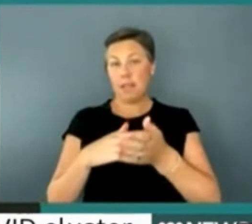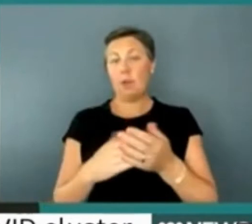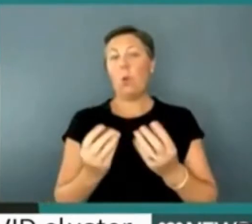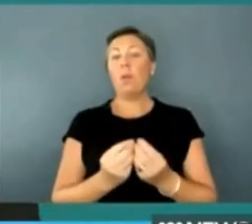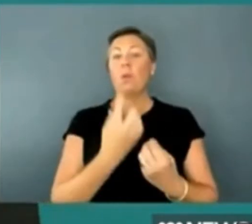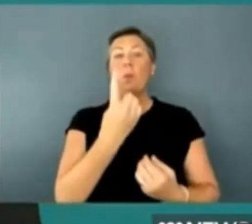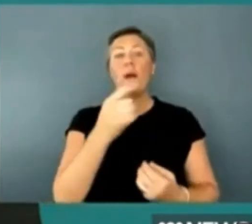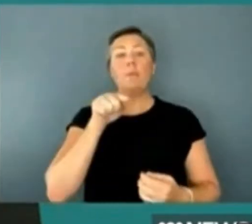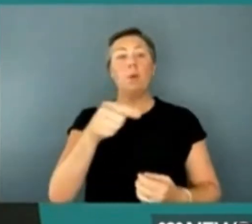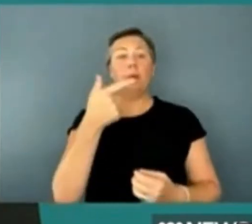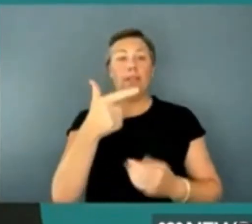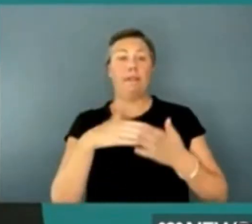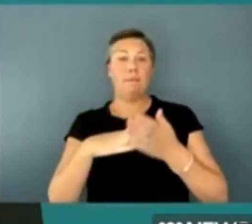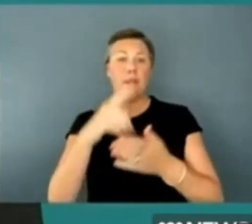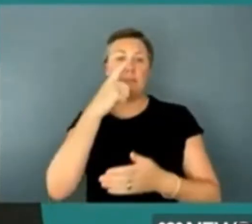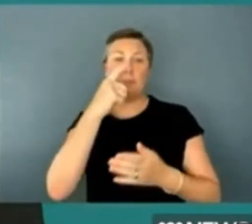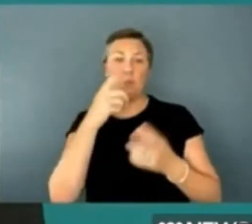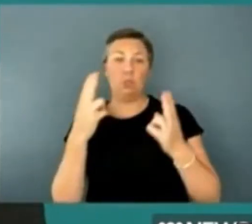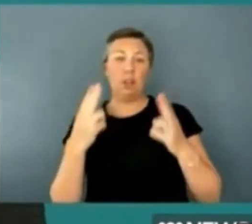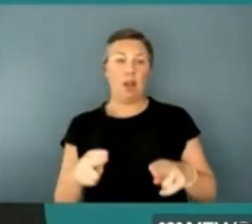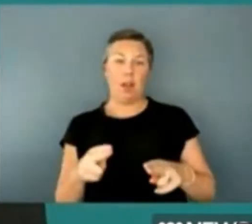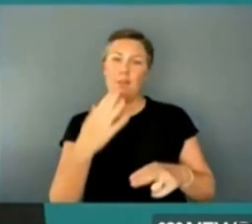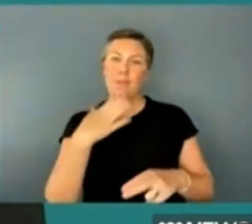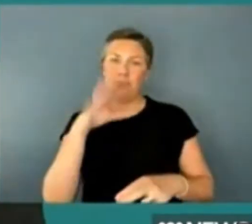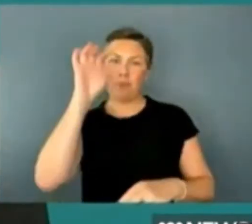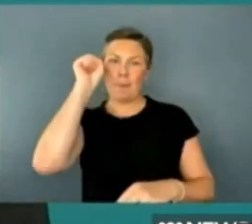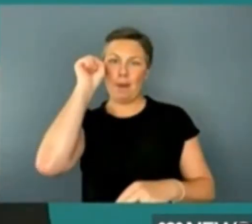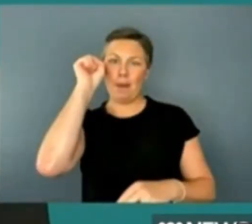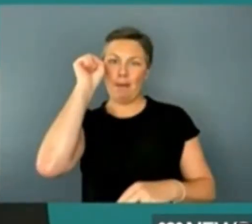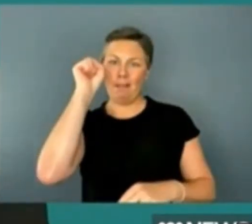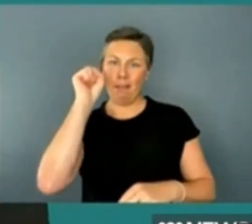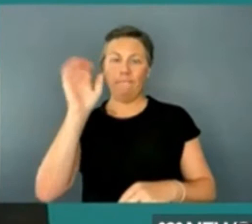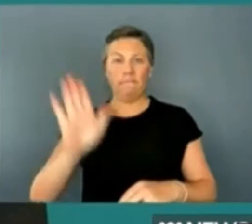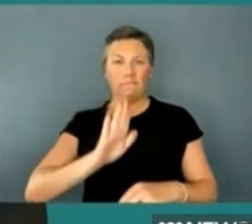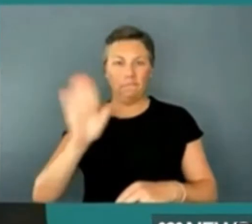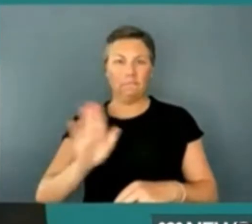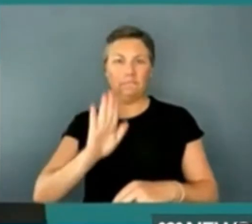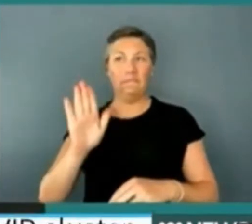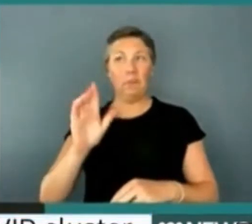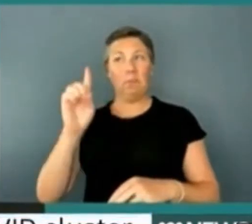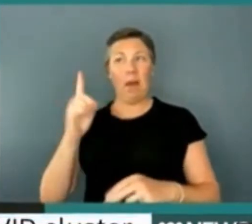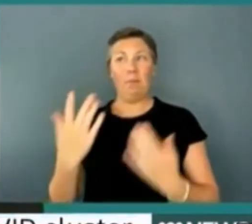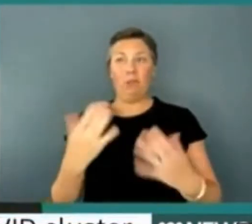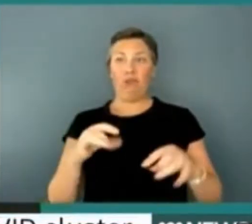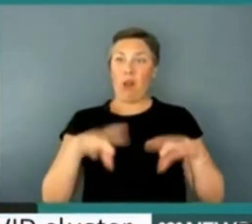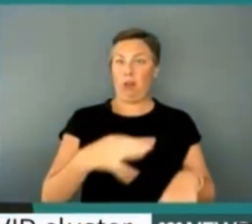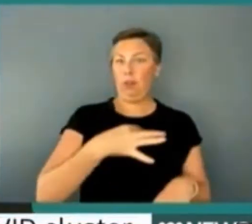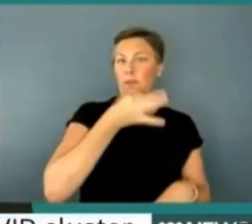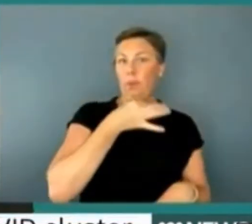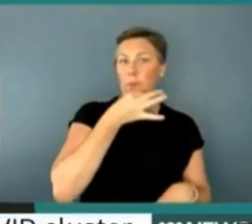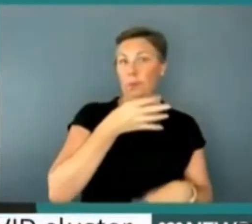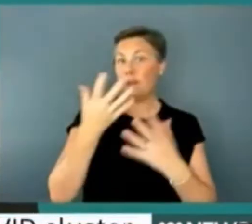keep those figures in our mind as we think through what's happening in the Australian context. In the US alone, there are